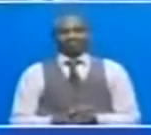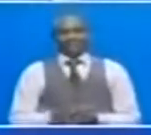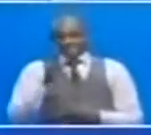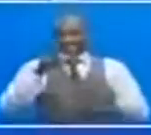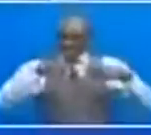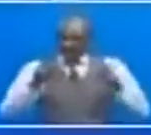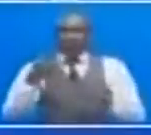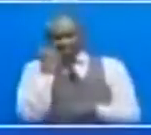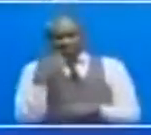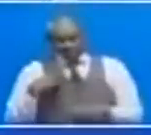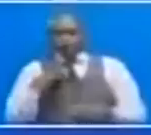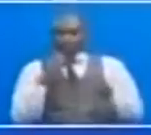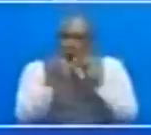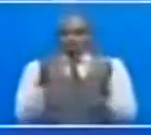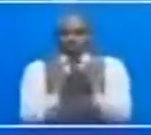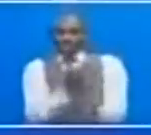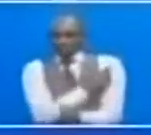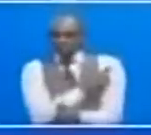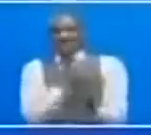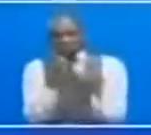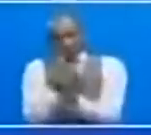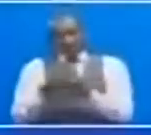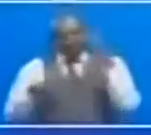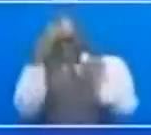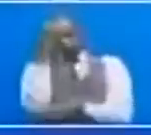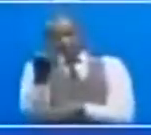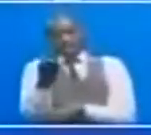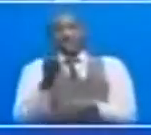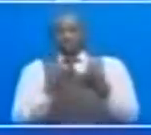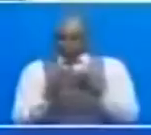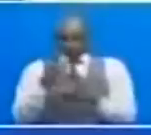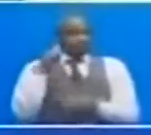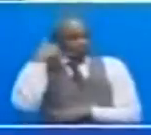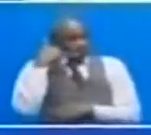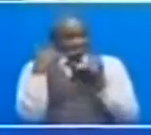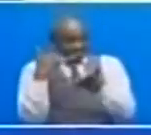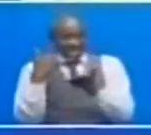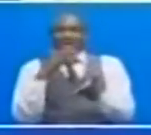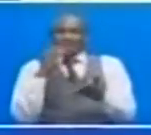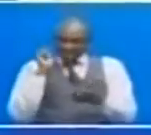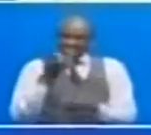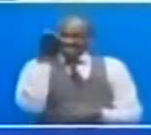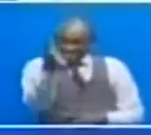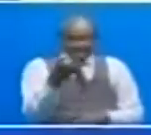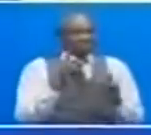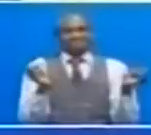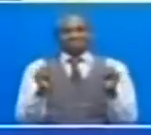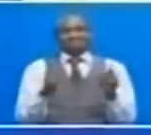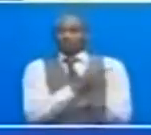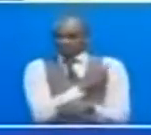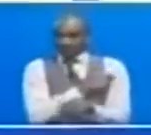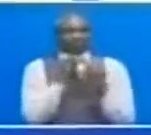It allows patients to interact with doctors and other medical professionals through mobile technology without necessarily visiting the hospital